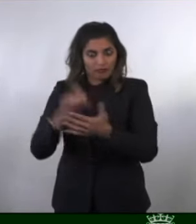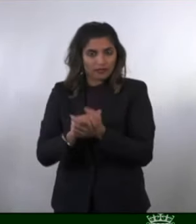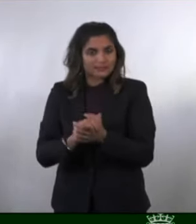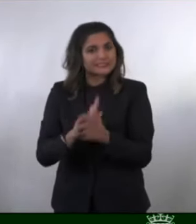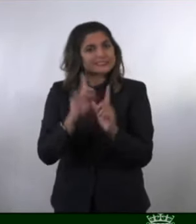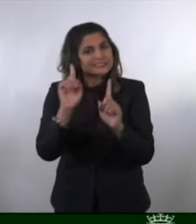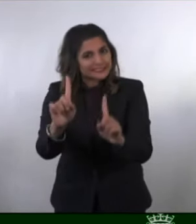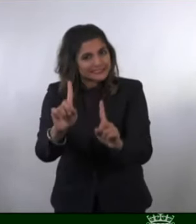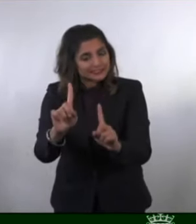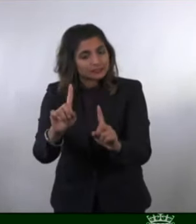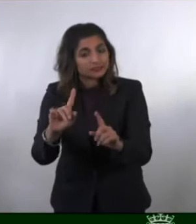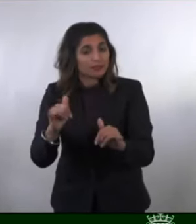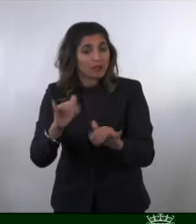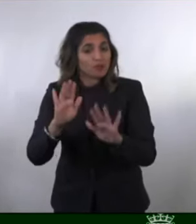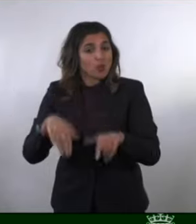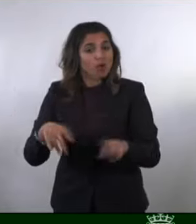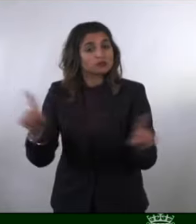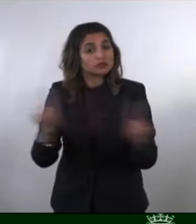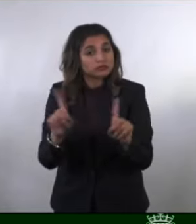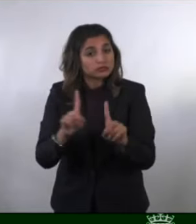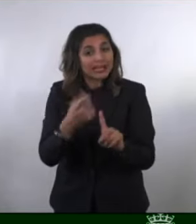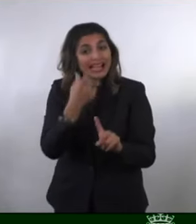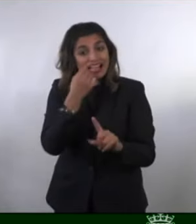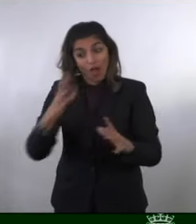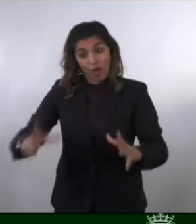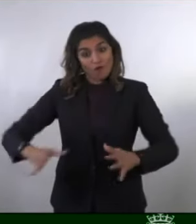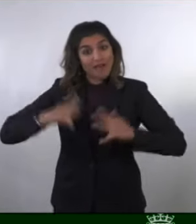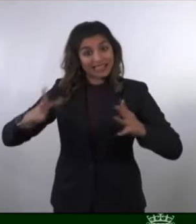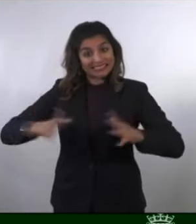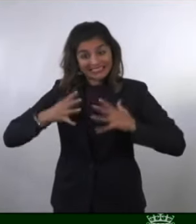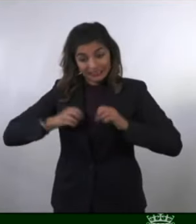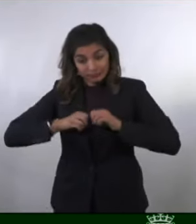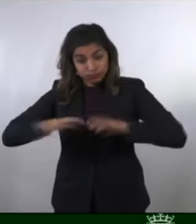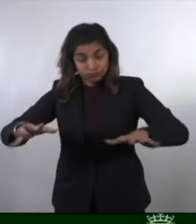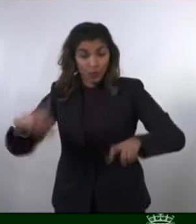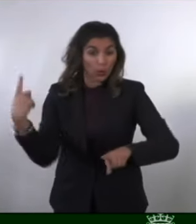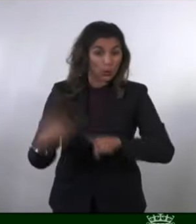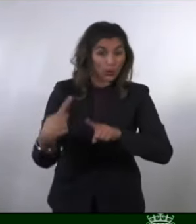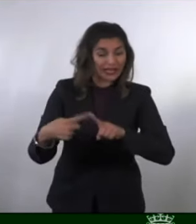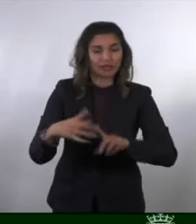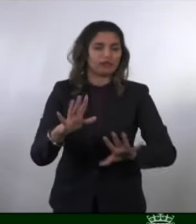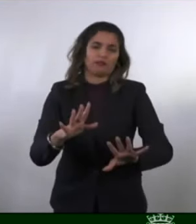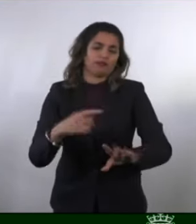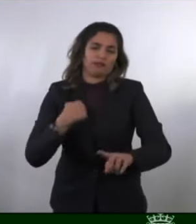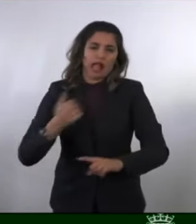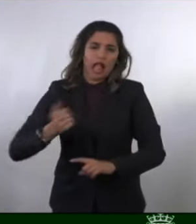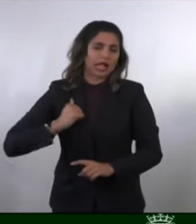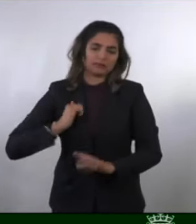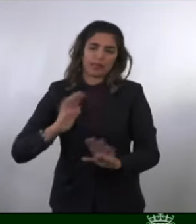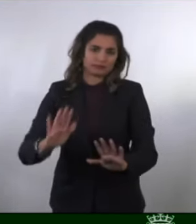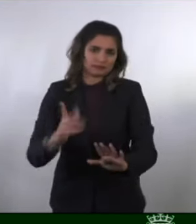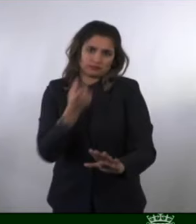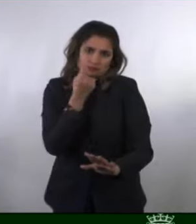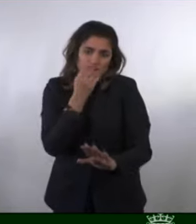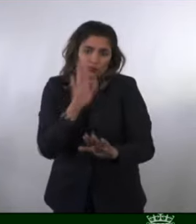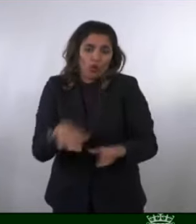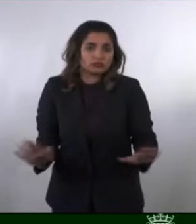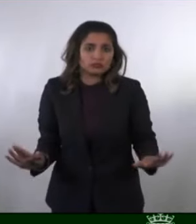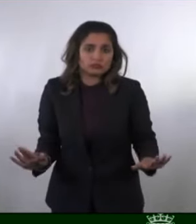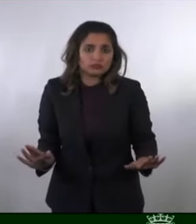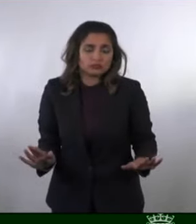not be deployed or indeed deployable in a rapid enough timescale to allow us